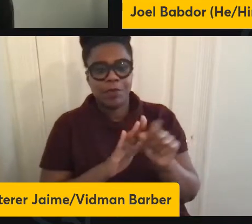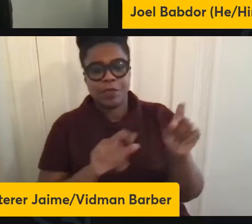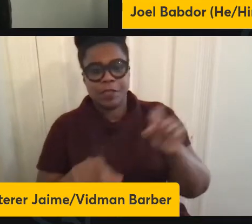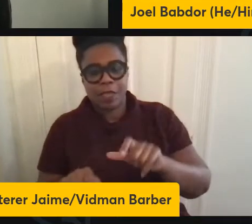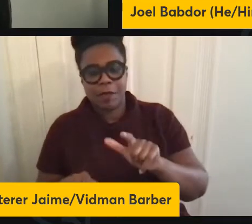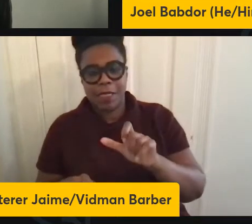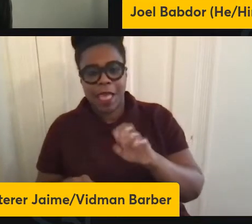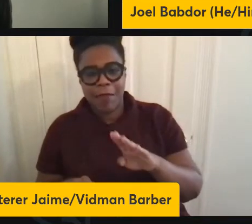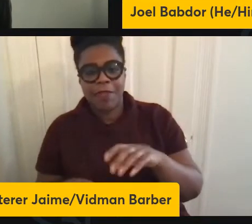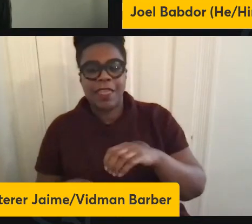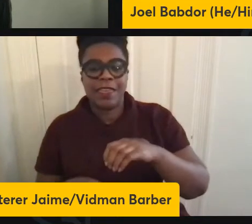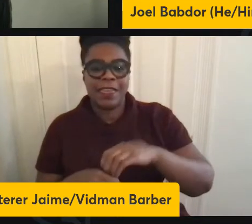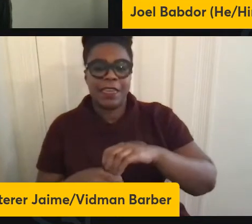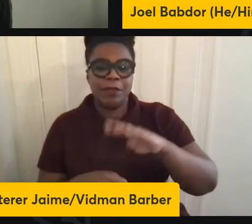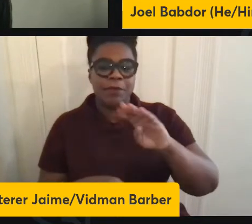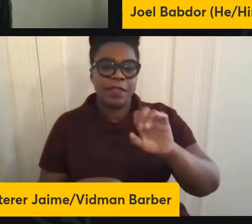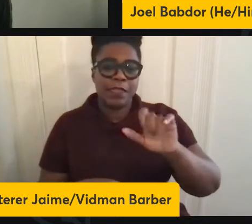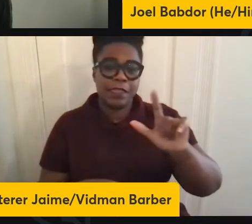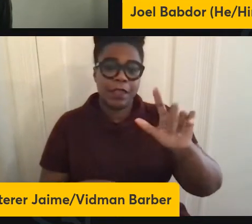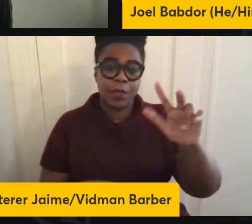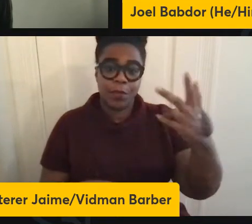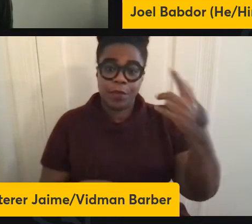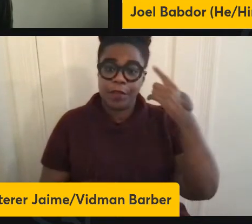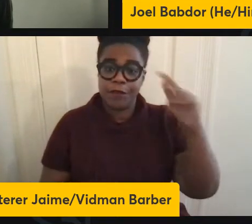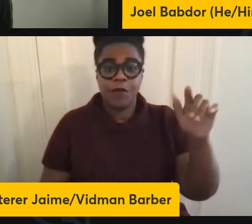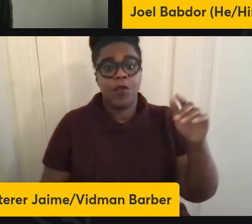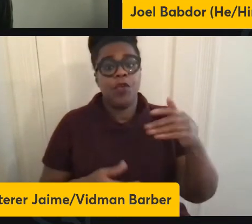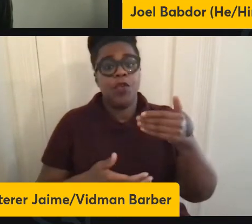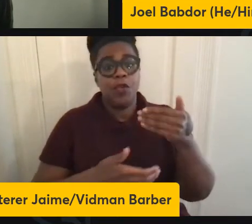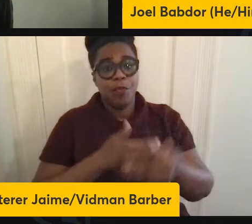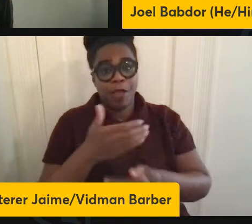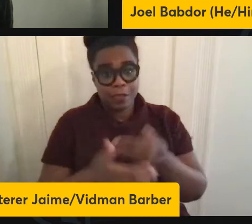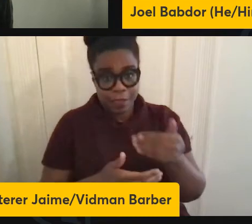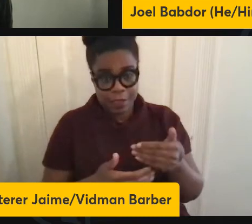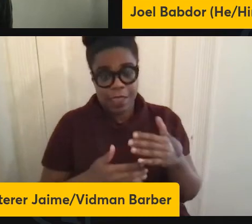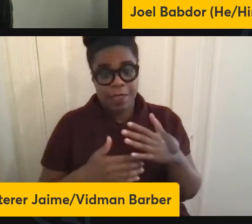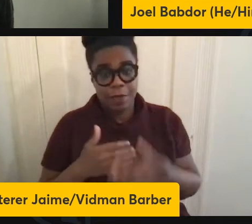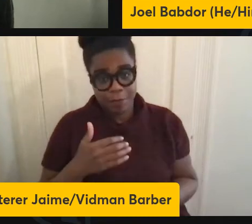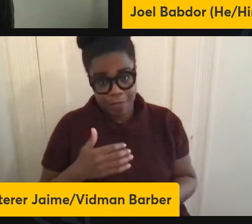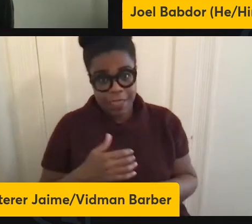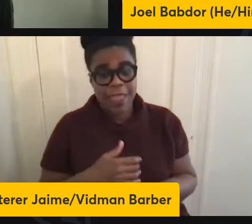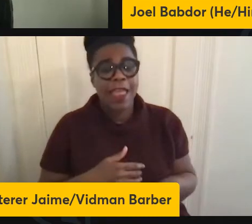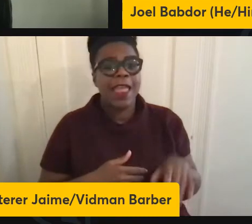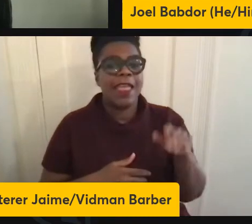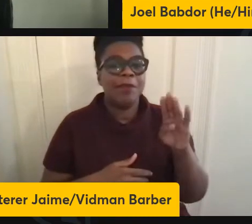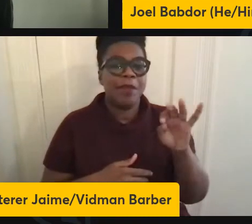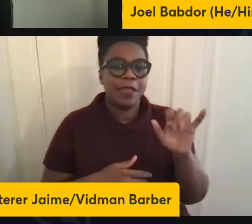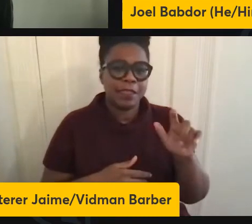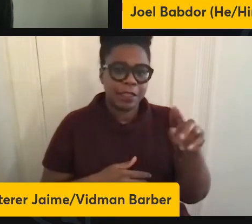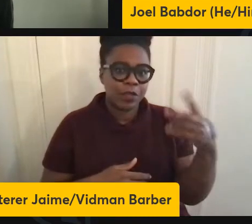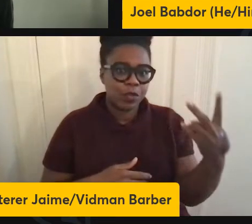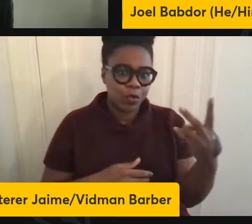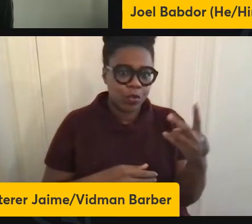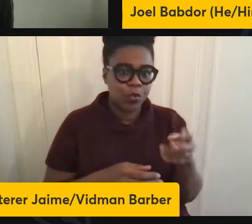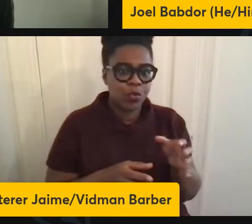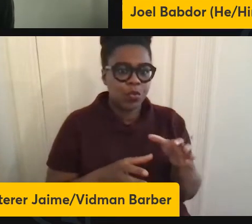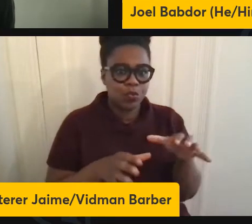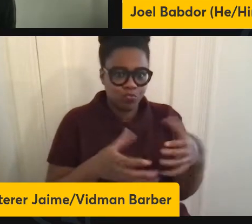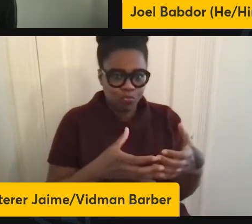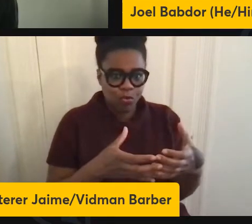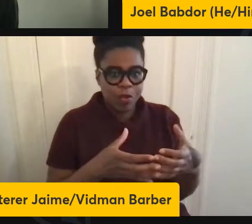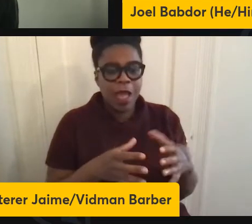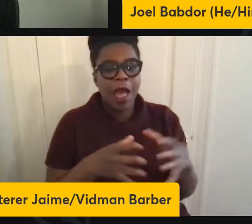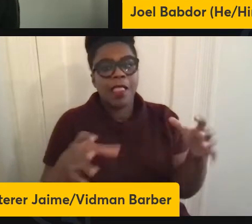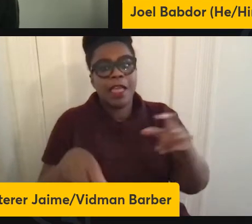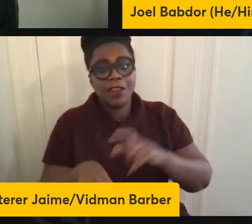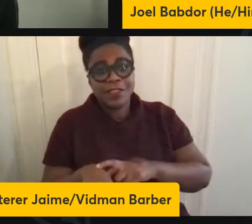for processing, and then the blood samples into BSL-2 plus containment. So it's a lot of